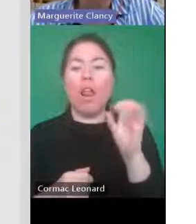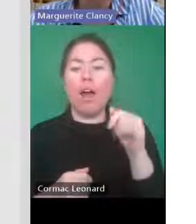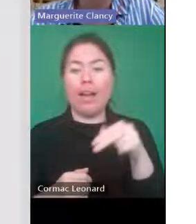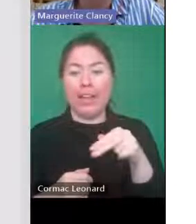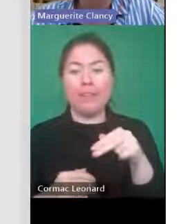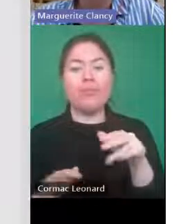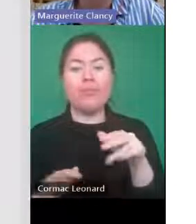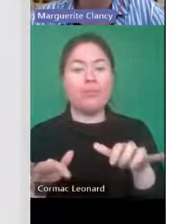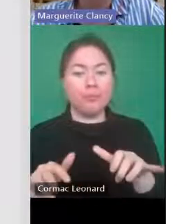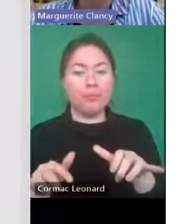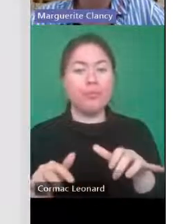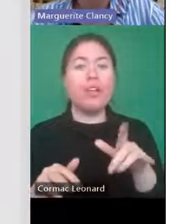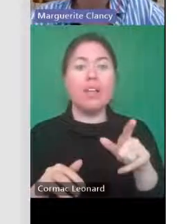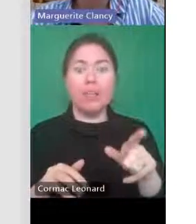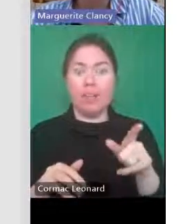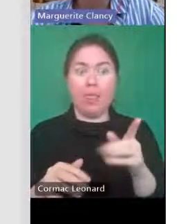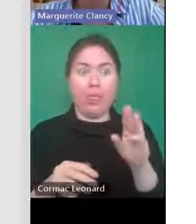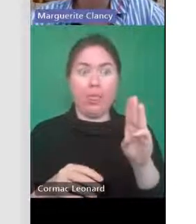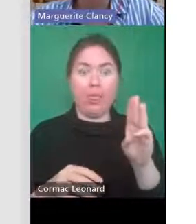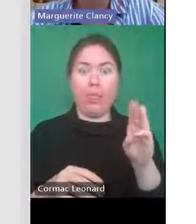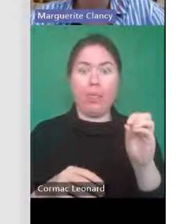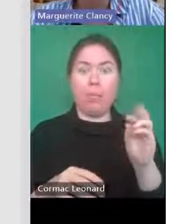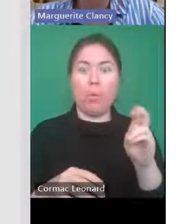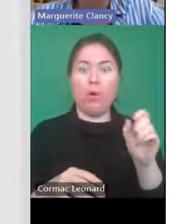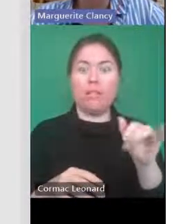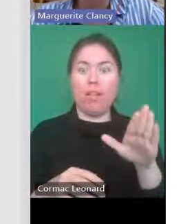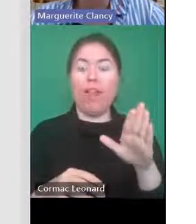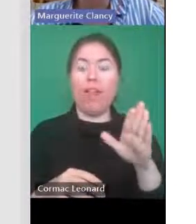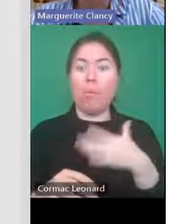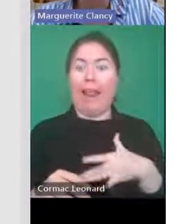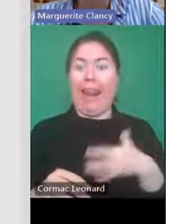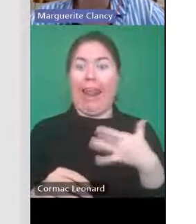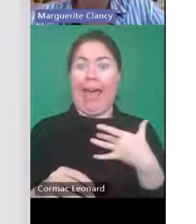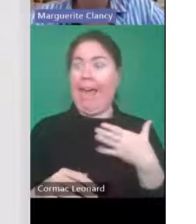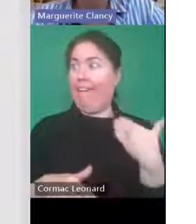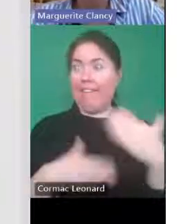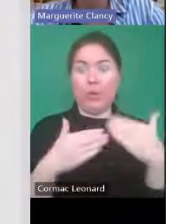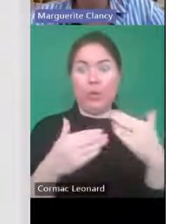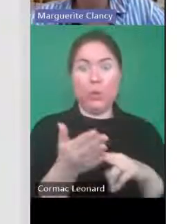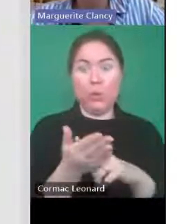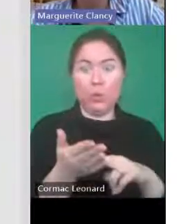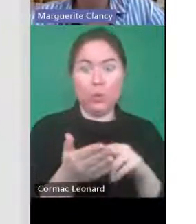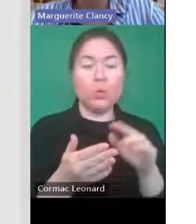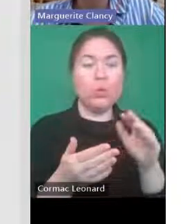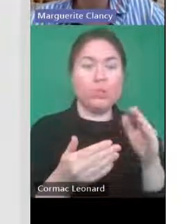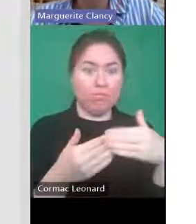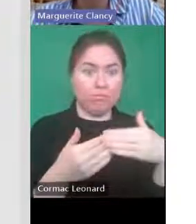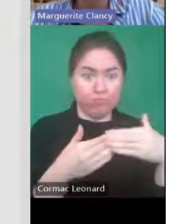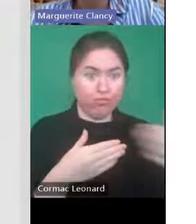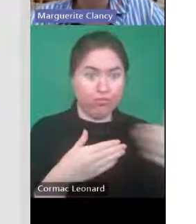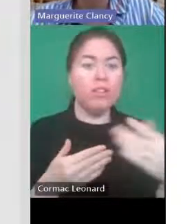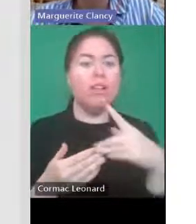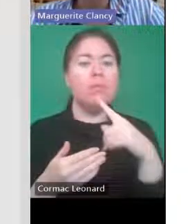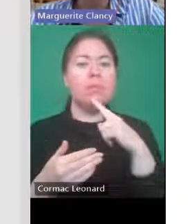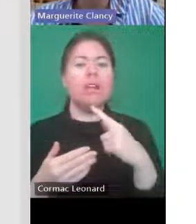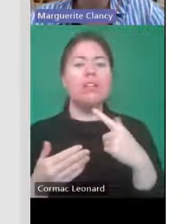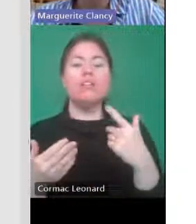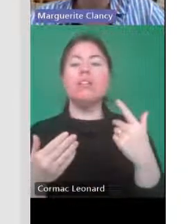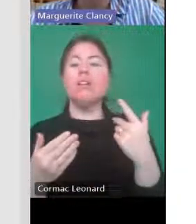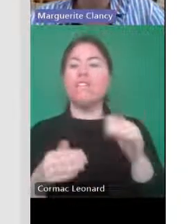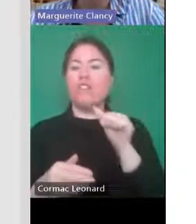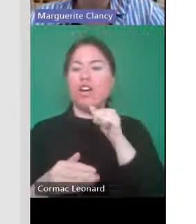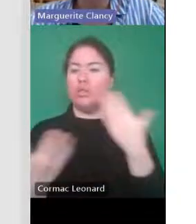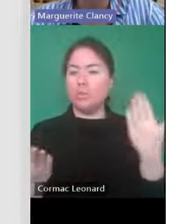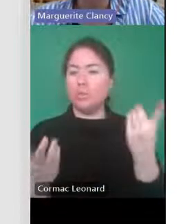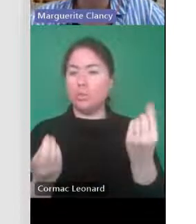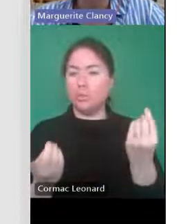live and available to our professionals to use. What you need to do from the beginning is to create